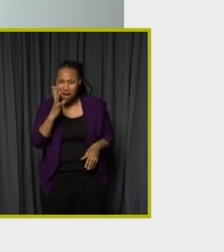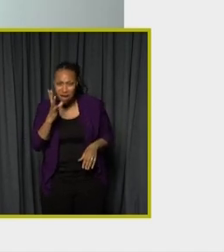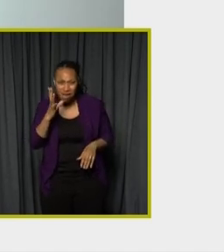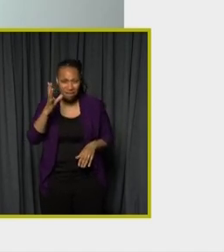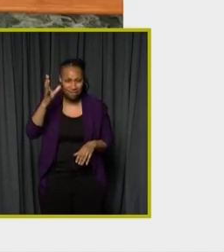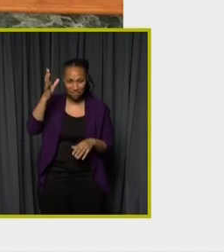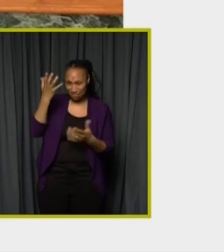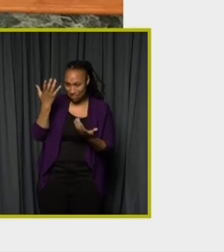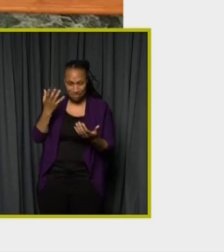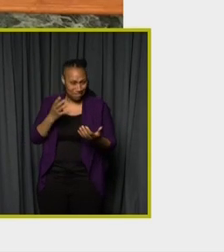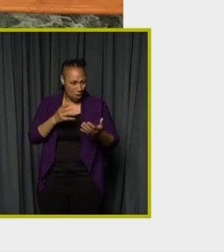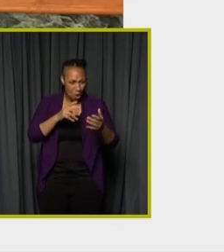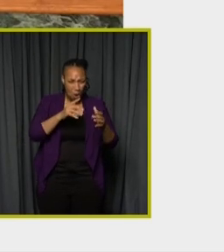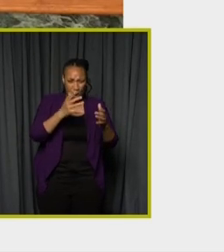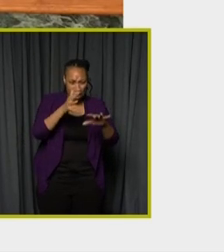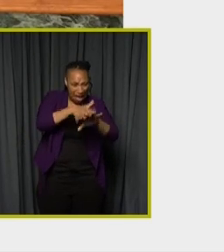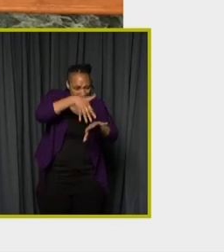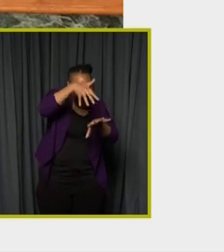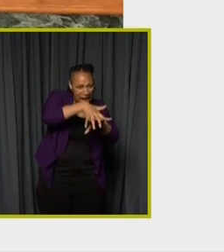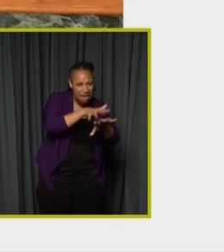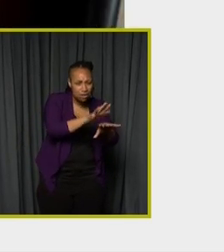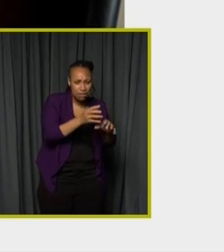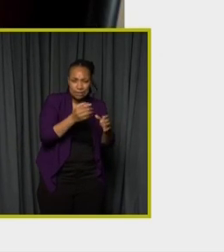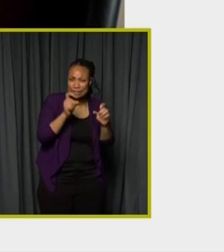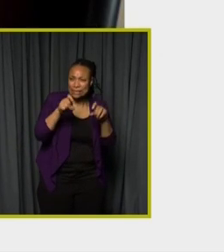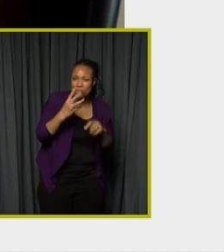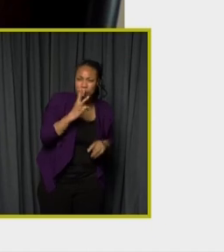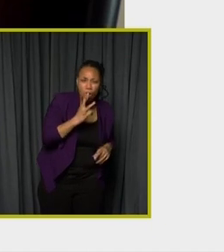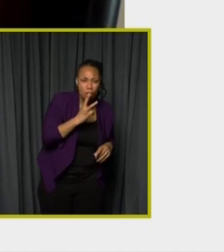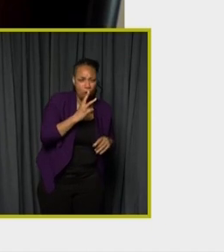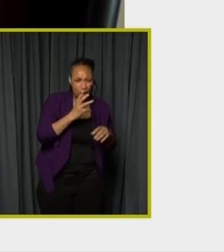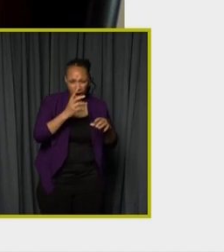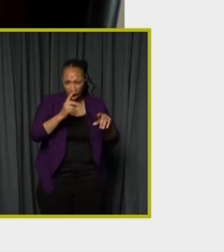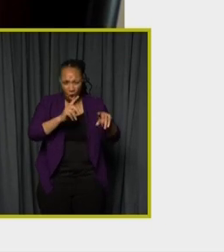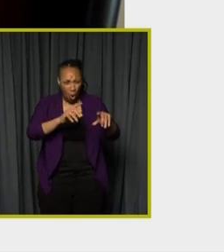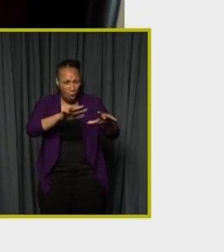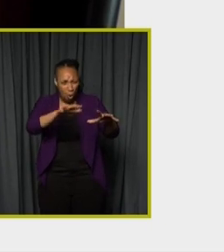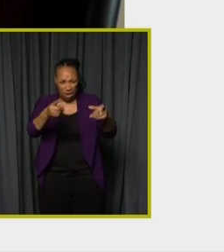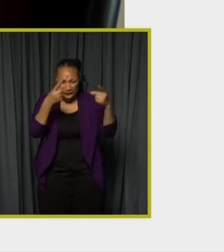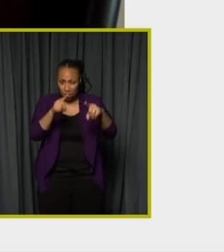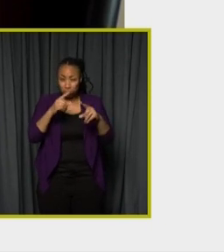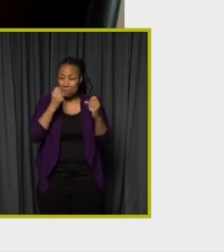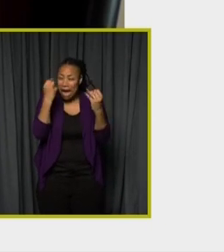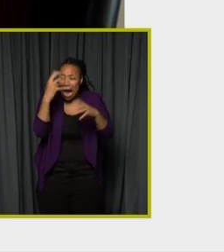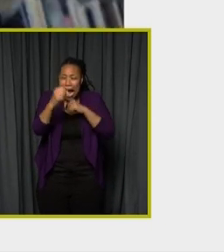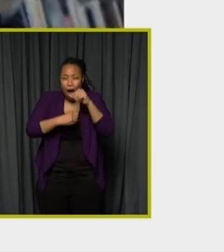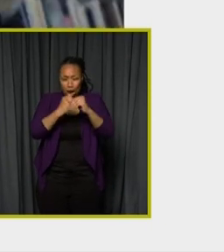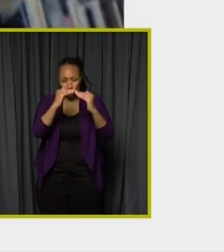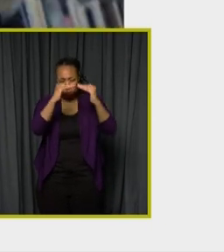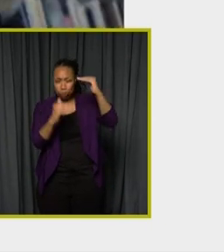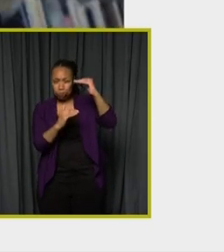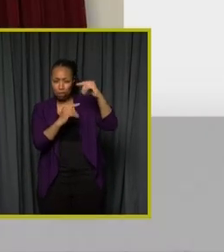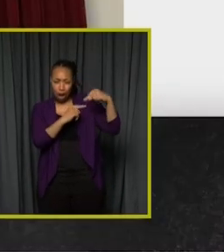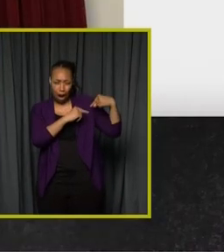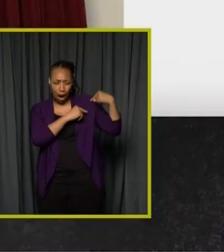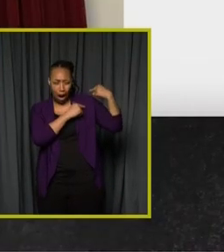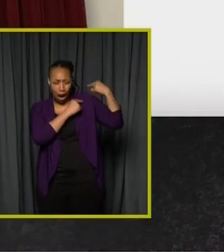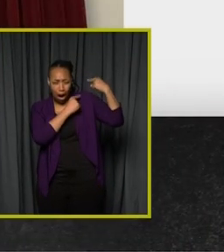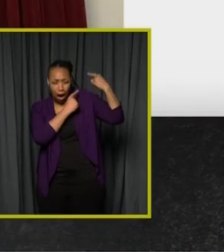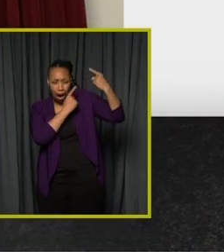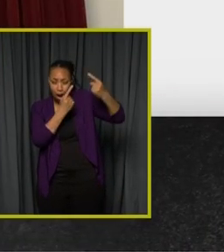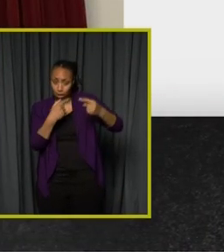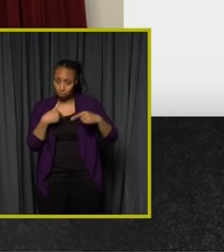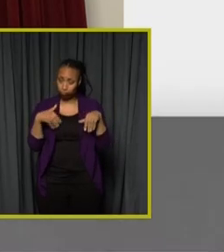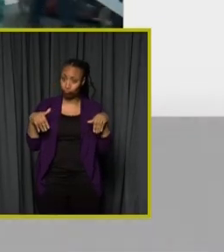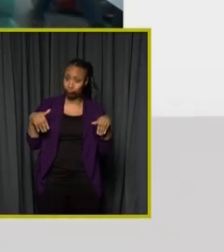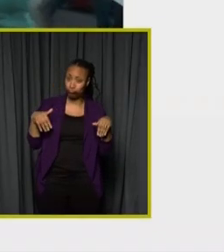our people. And it's gone on far too long. And we won't be silent anymore. We lament a